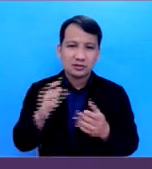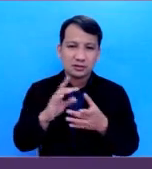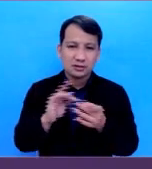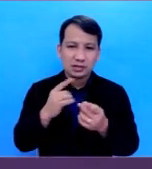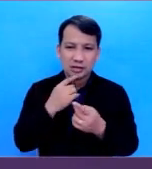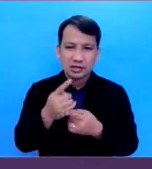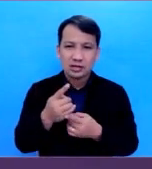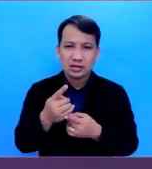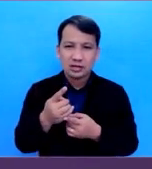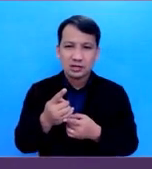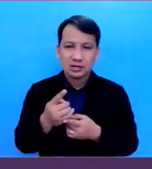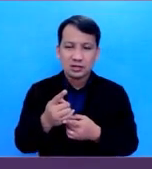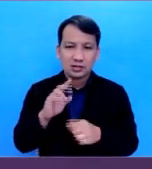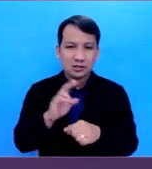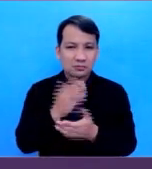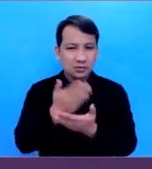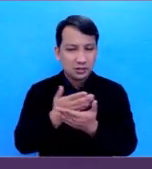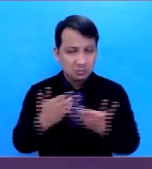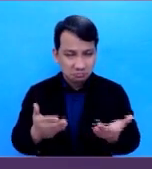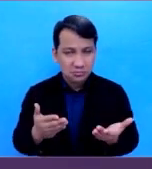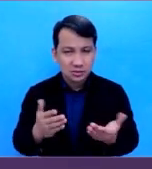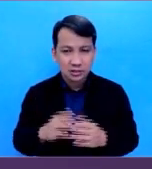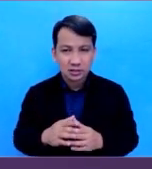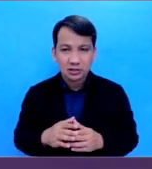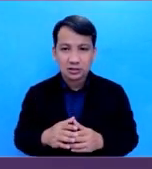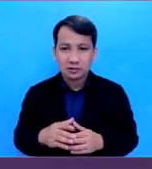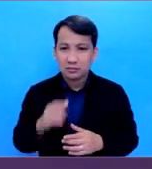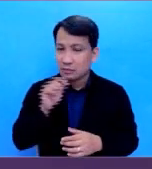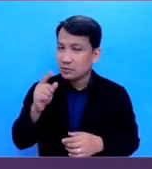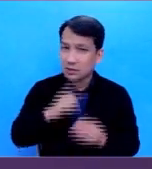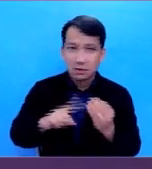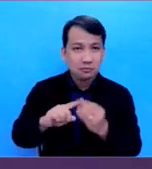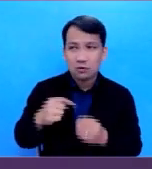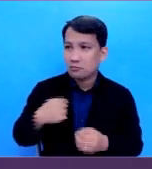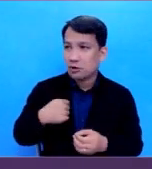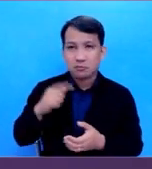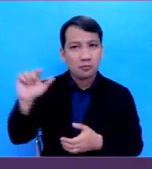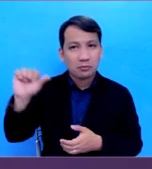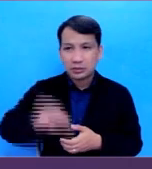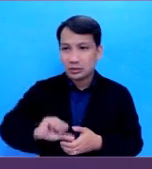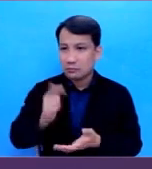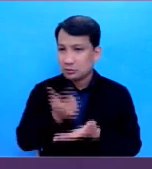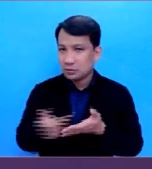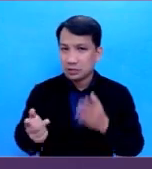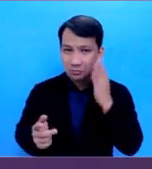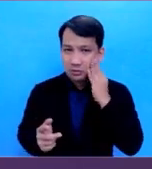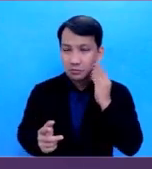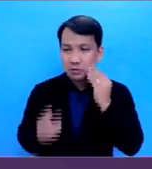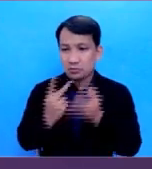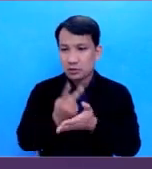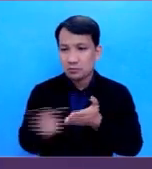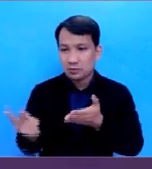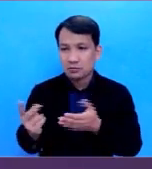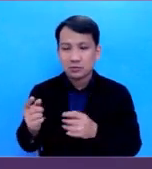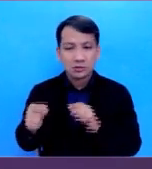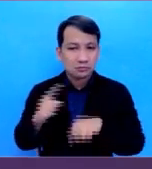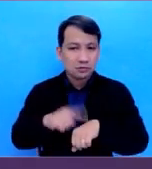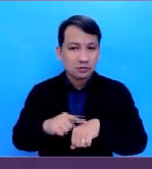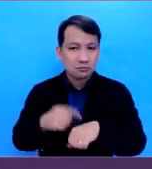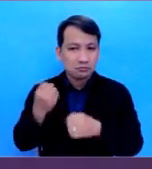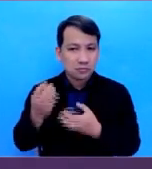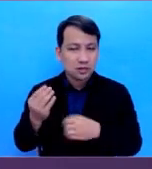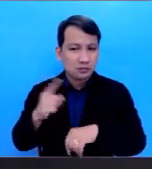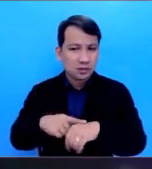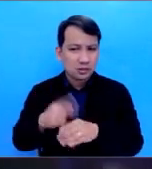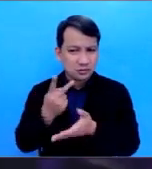that losing things doesn't just mean losing. A lot of the time, when we lose things, we gain things